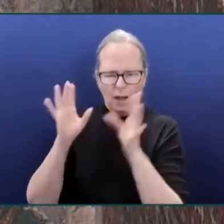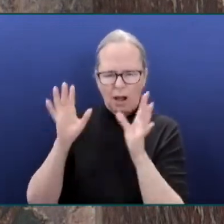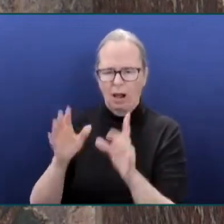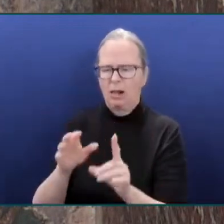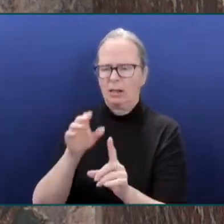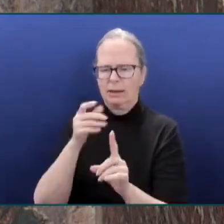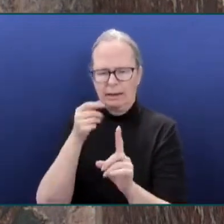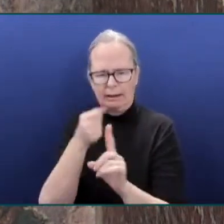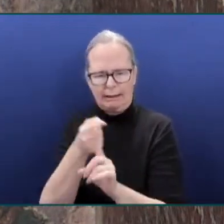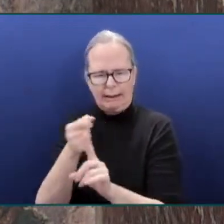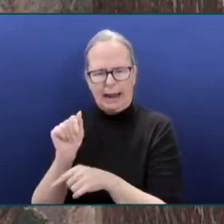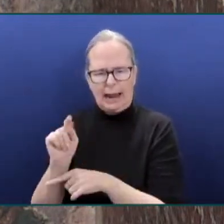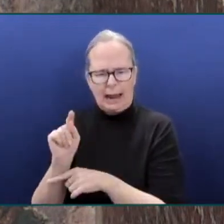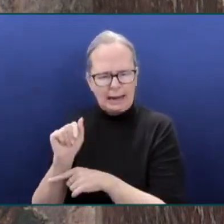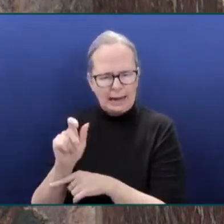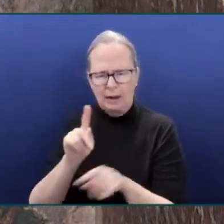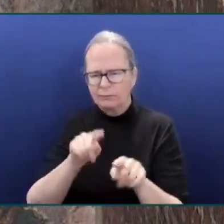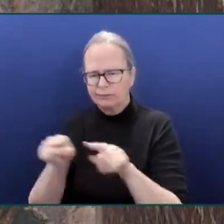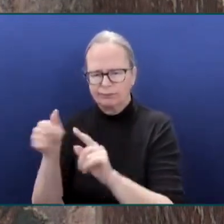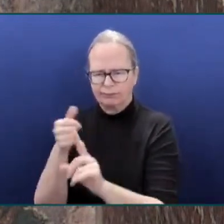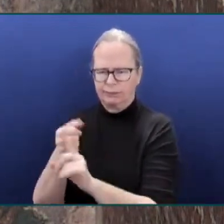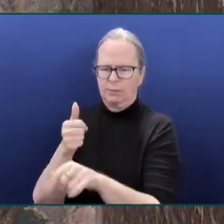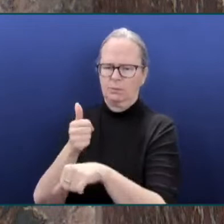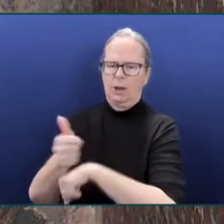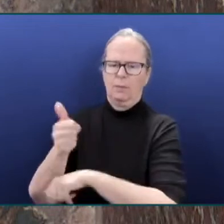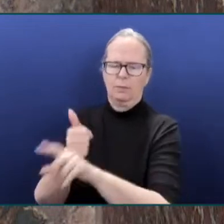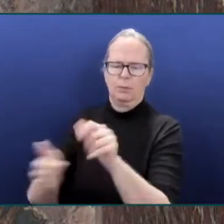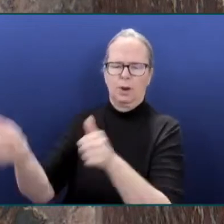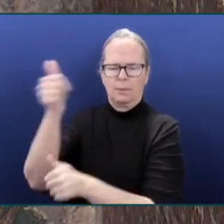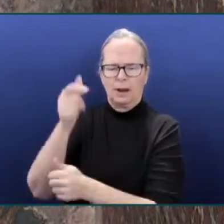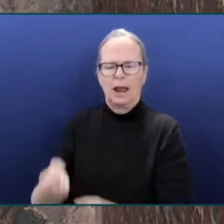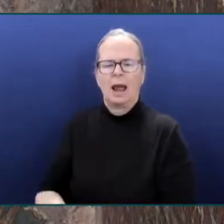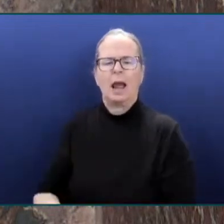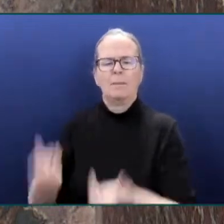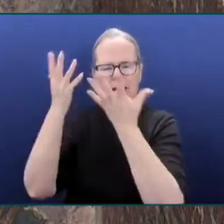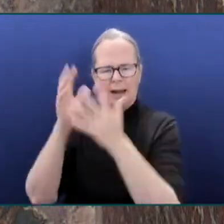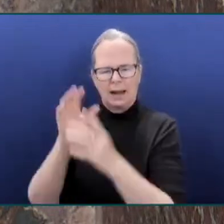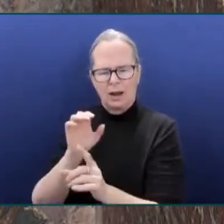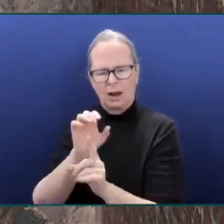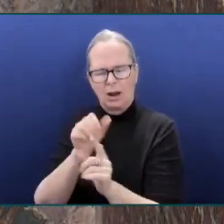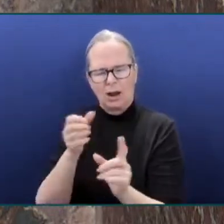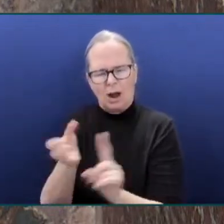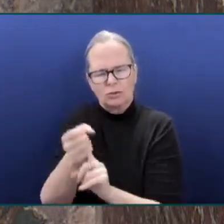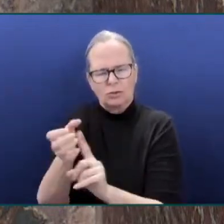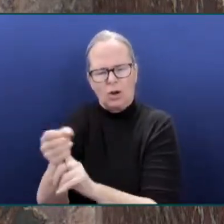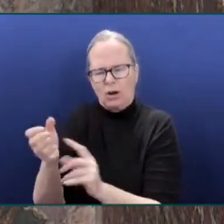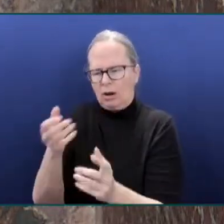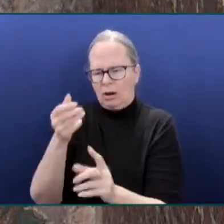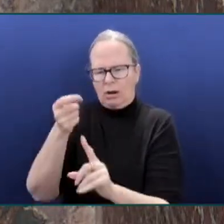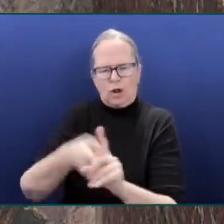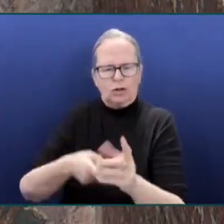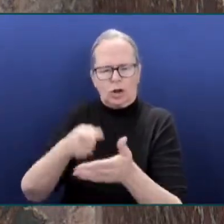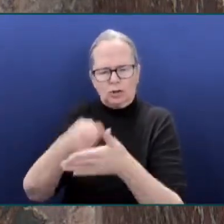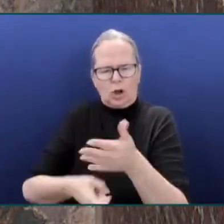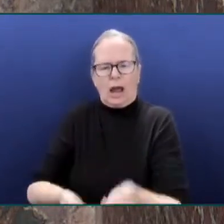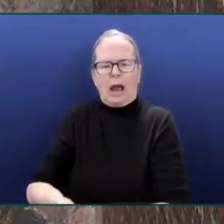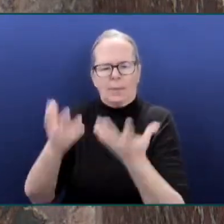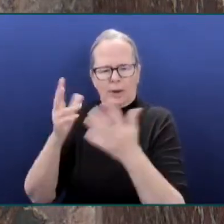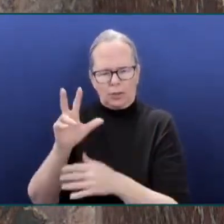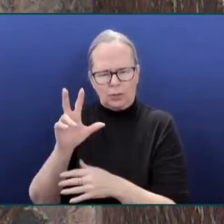weapons or bodily harm in Vancouver are up over 30% compared to the 2017 to 2019